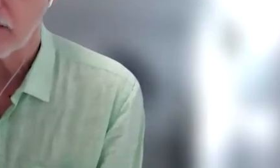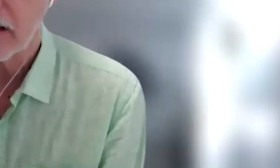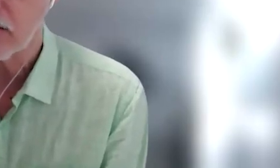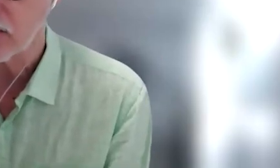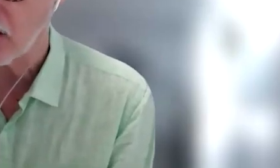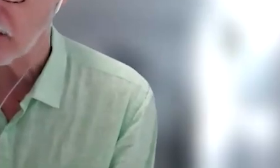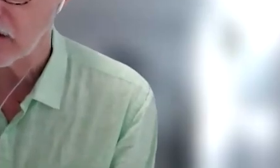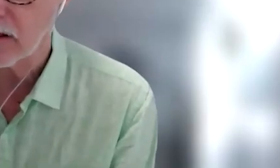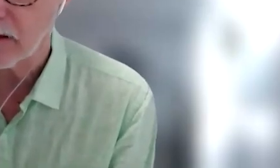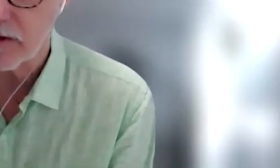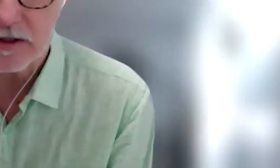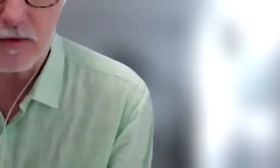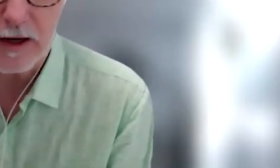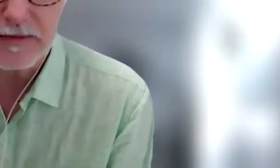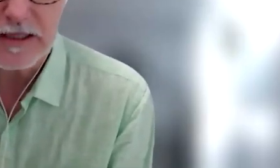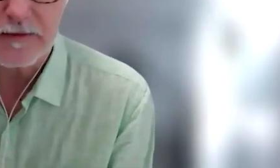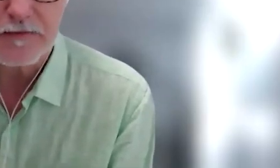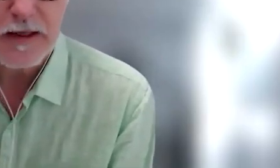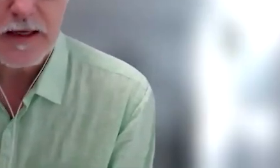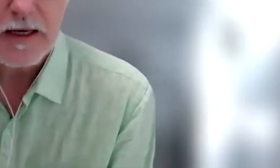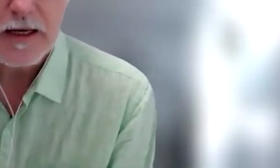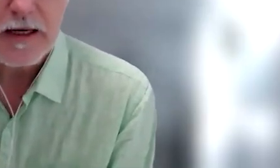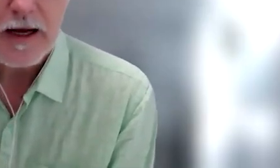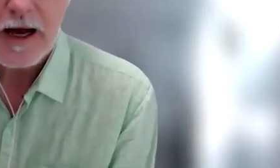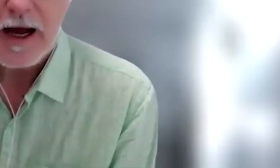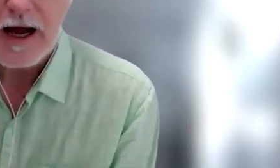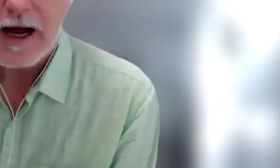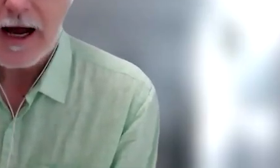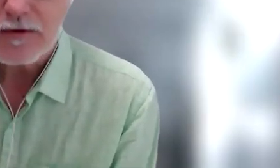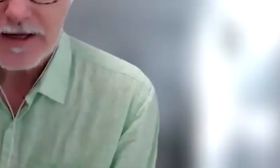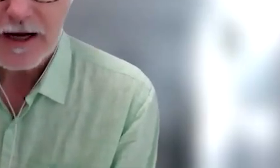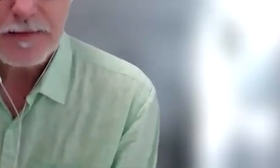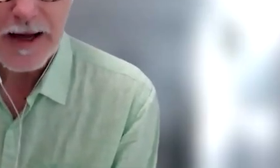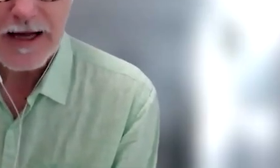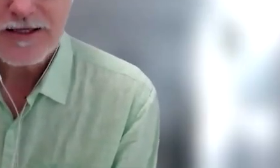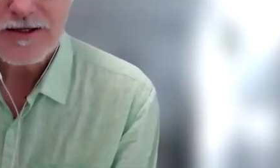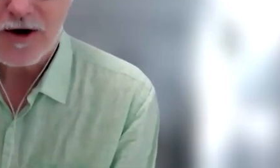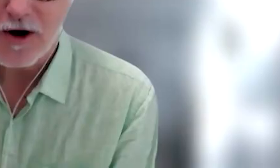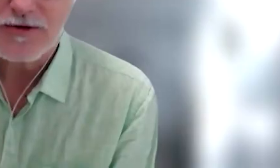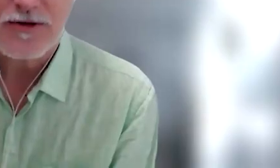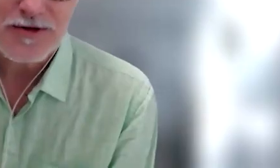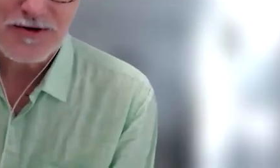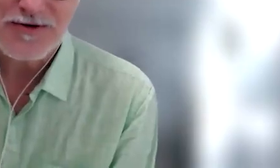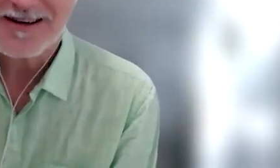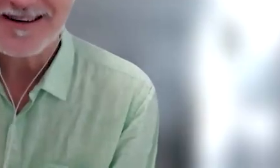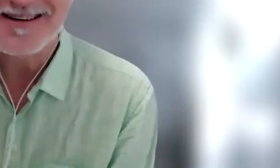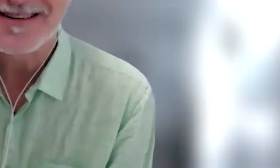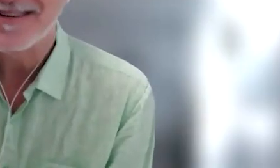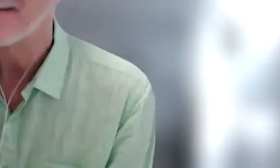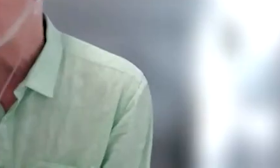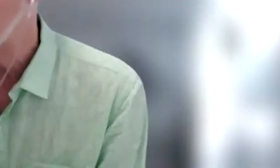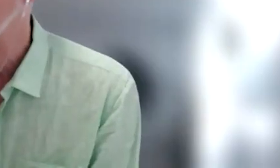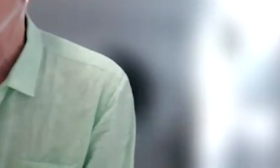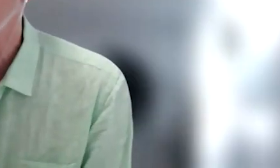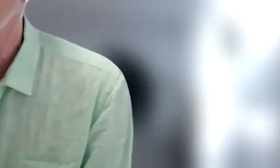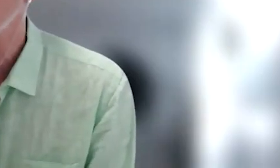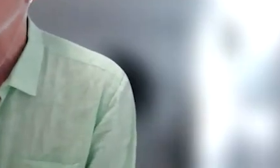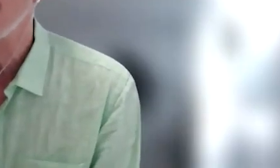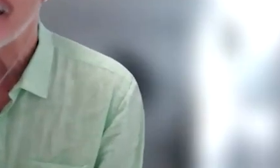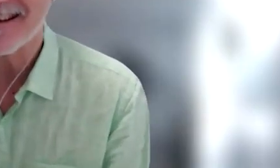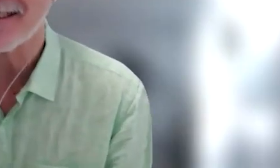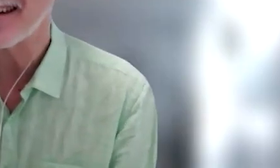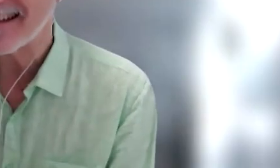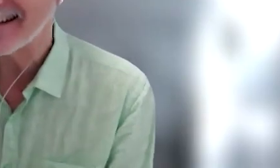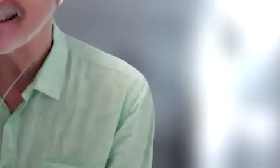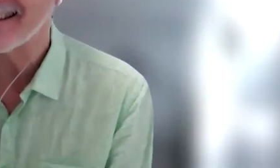out their full bios on the DWC website. I will now pass it on to my